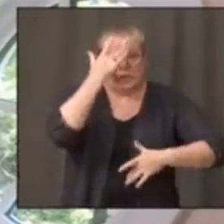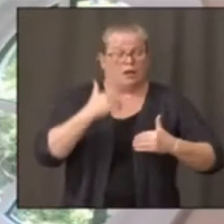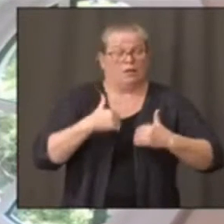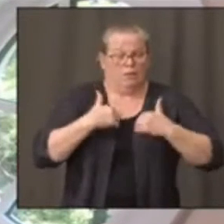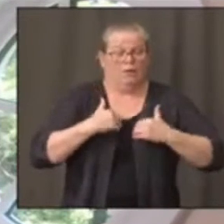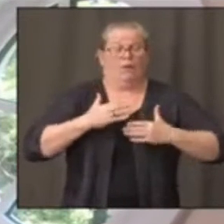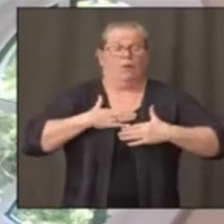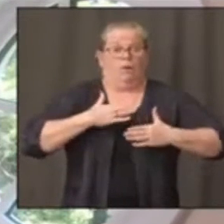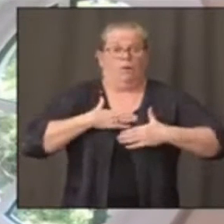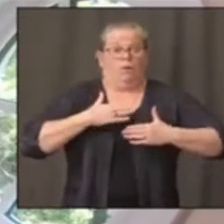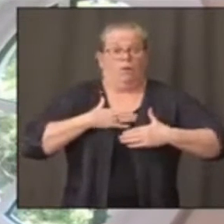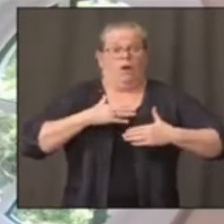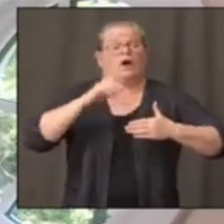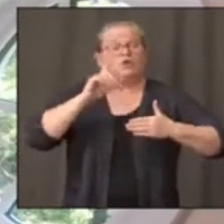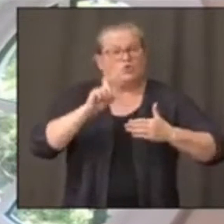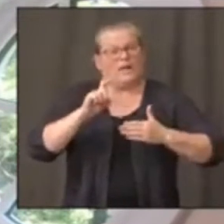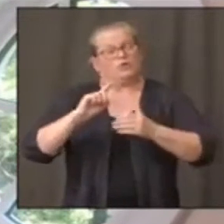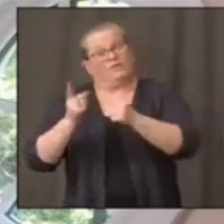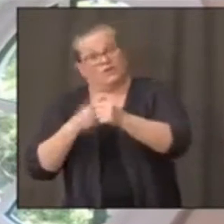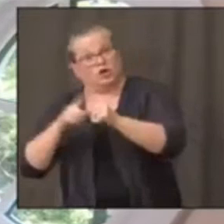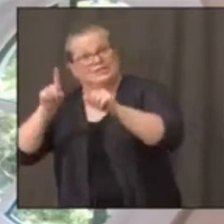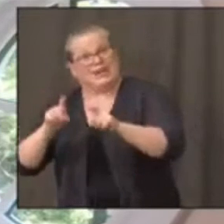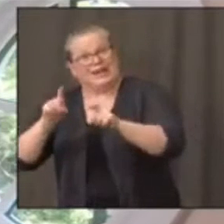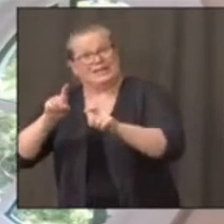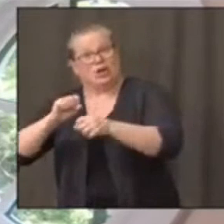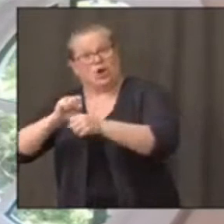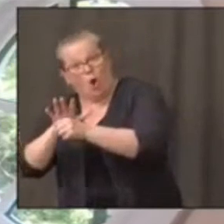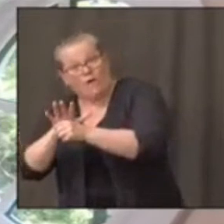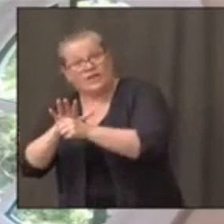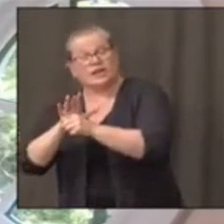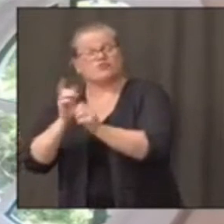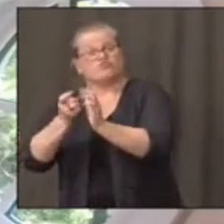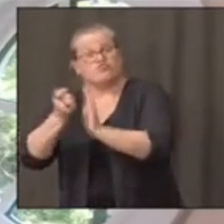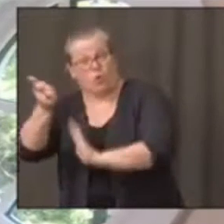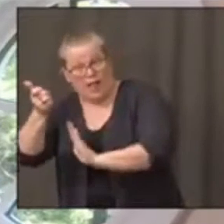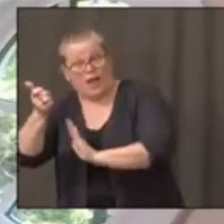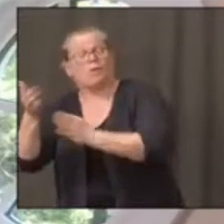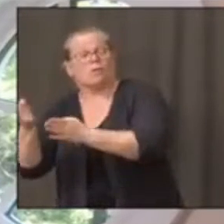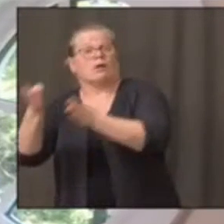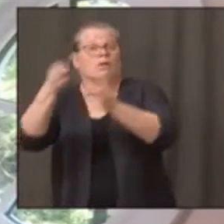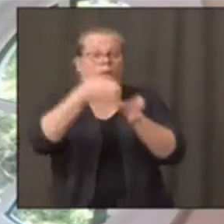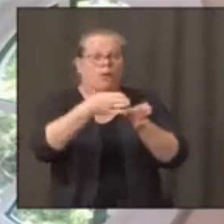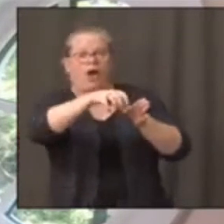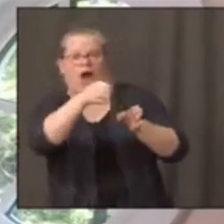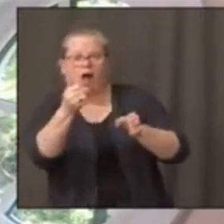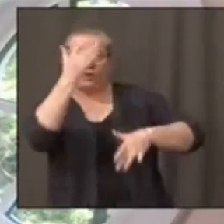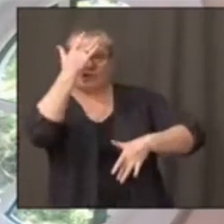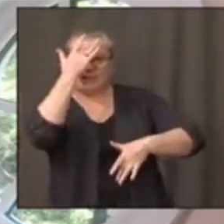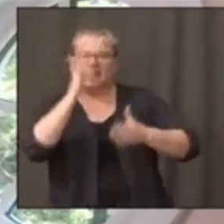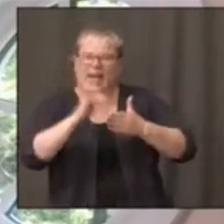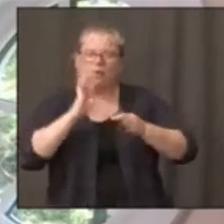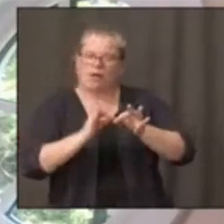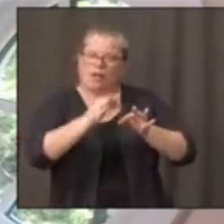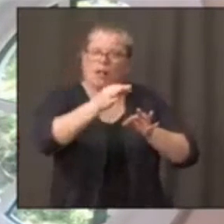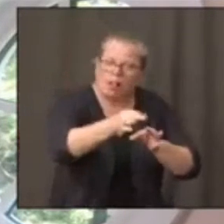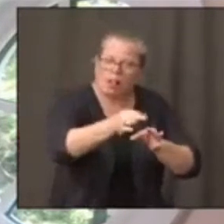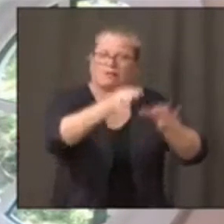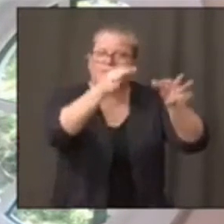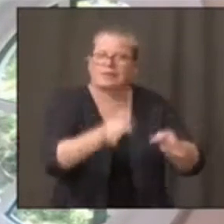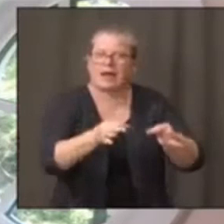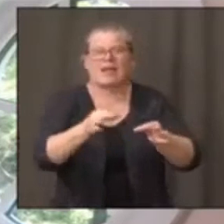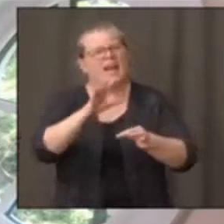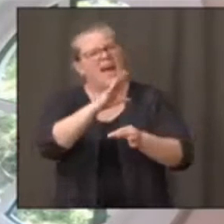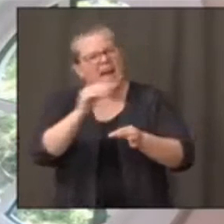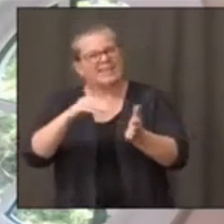or influenza, mycoplasma, RSV, or other kinds of coronaviruses, that's going to put a lot of pressure on the healthcare system